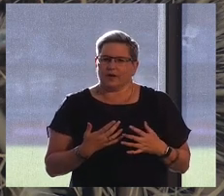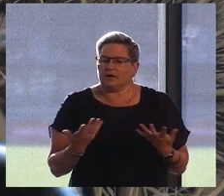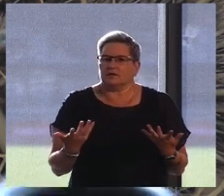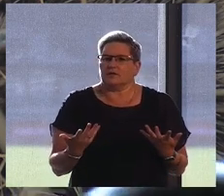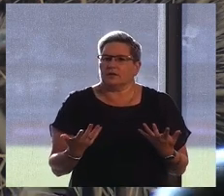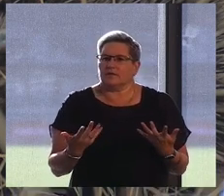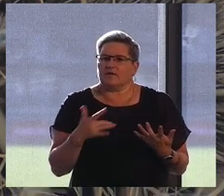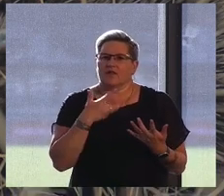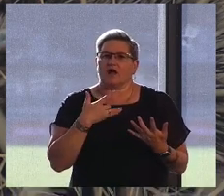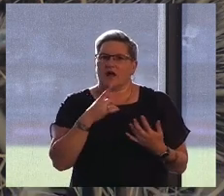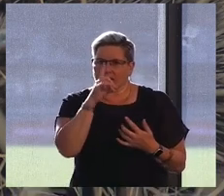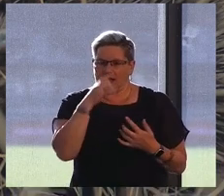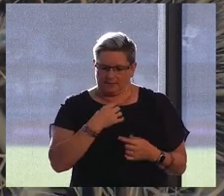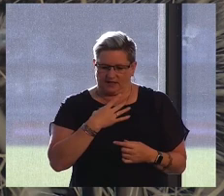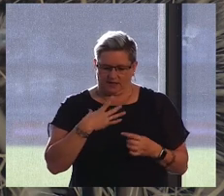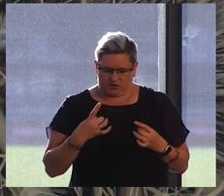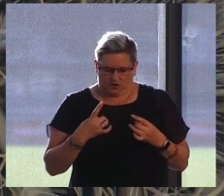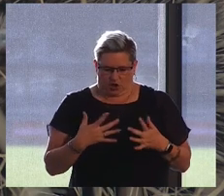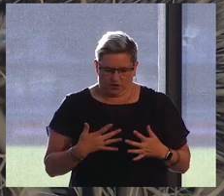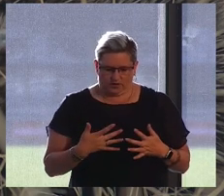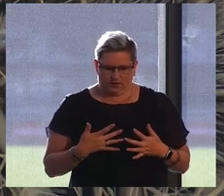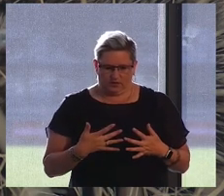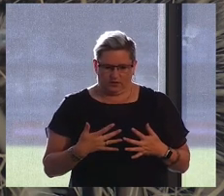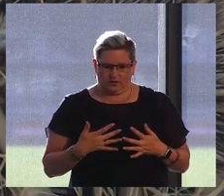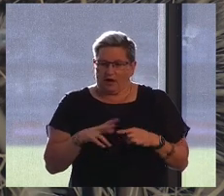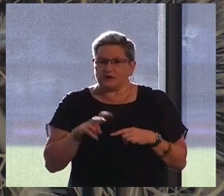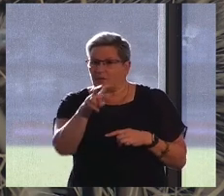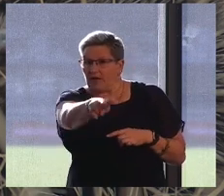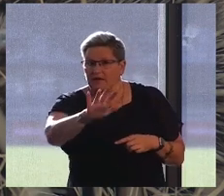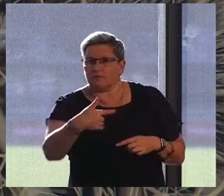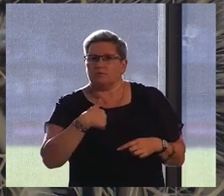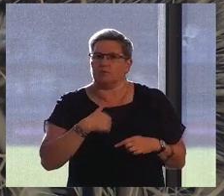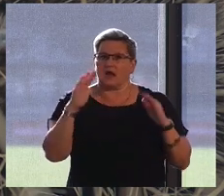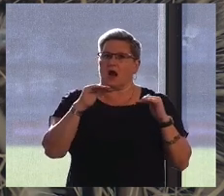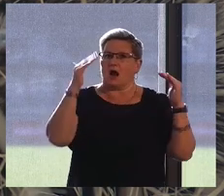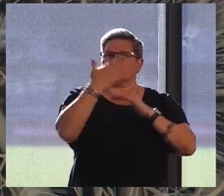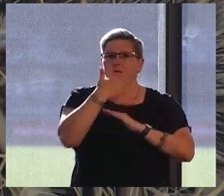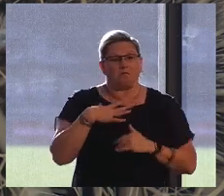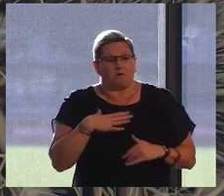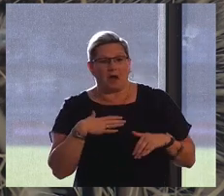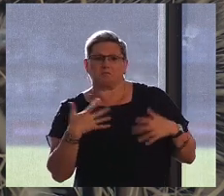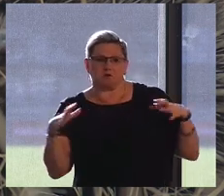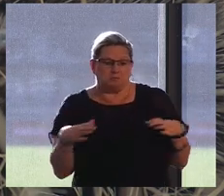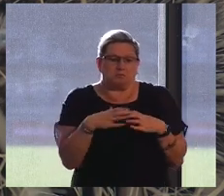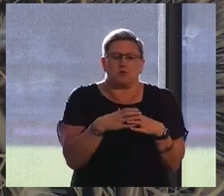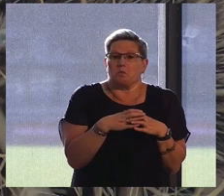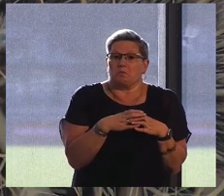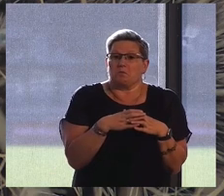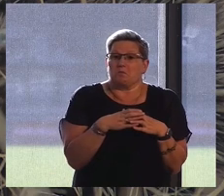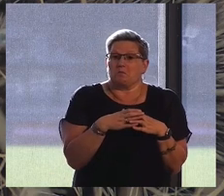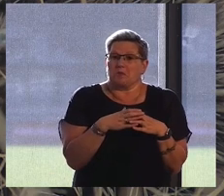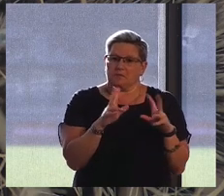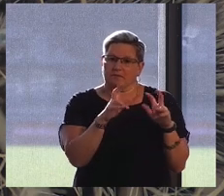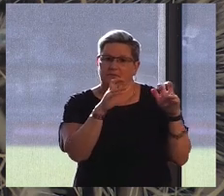in me. And I thought, okay, I'm in high school, I'll set up a high school group. So I set up a little group called the